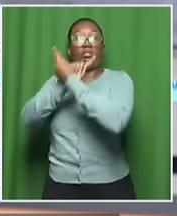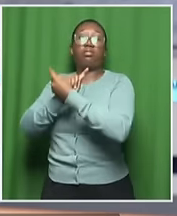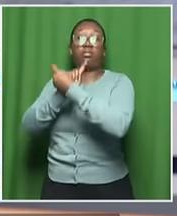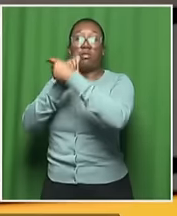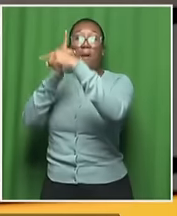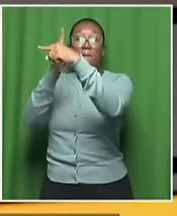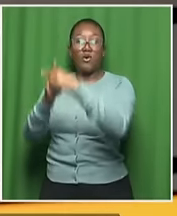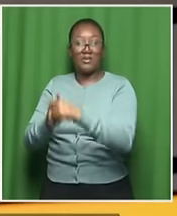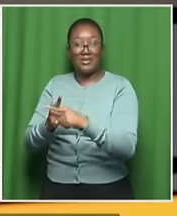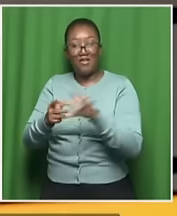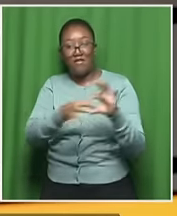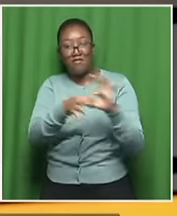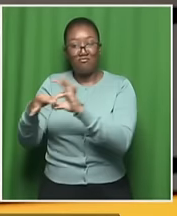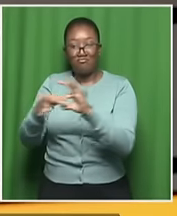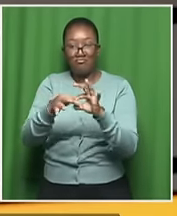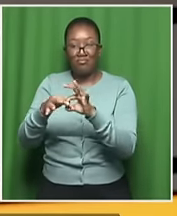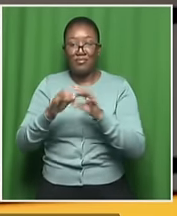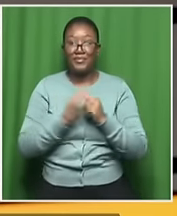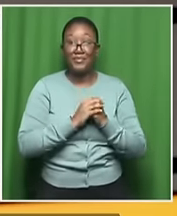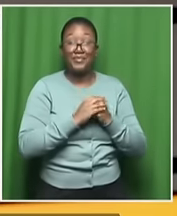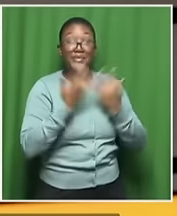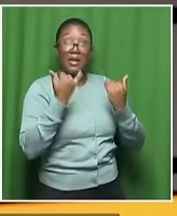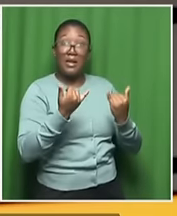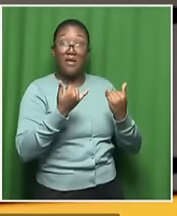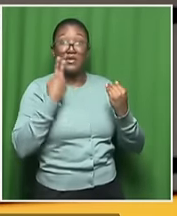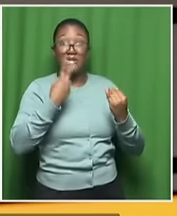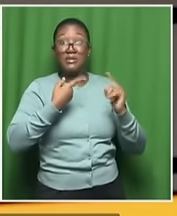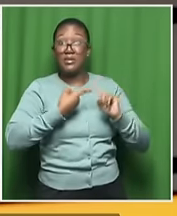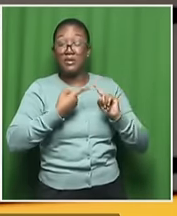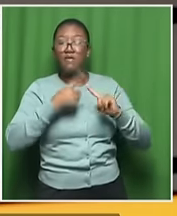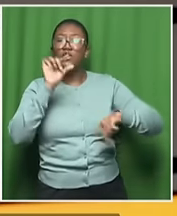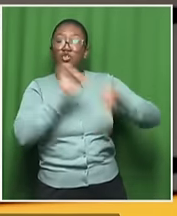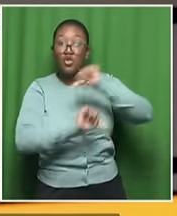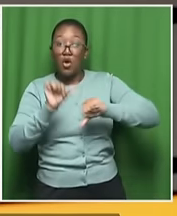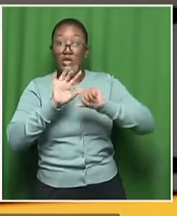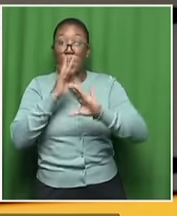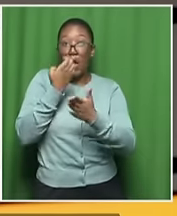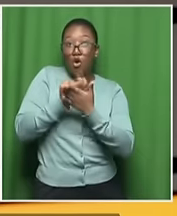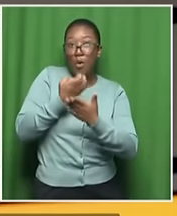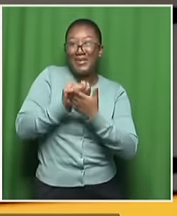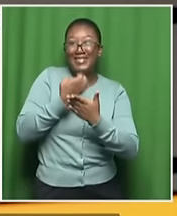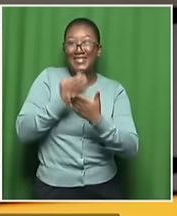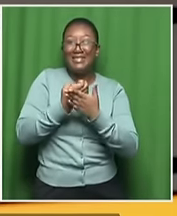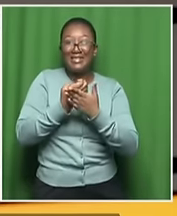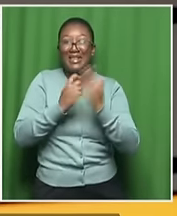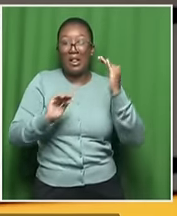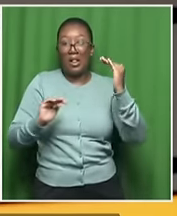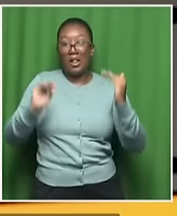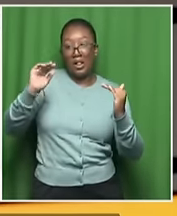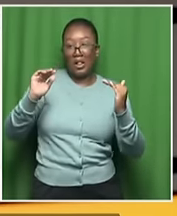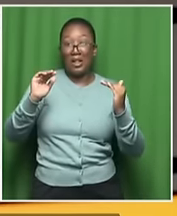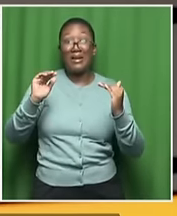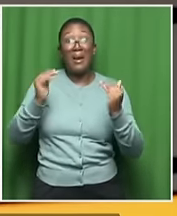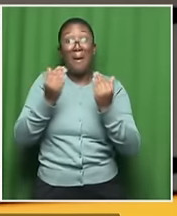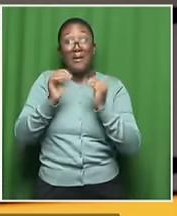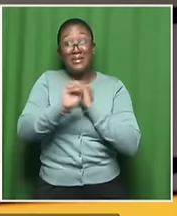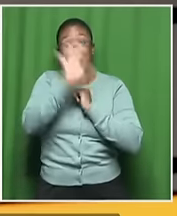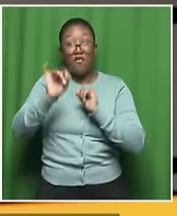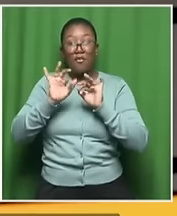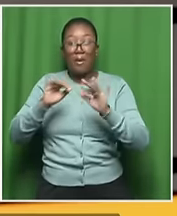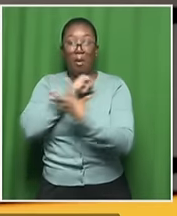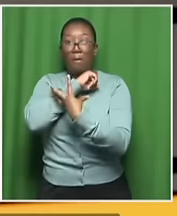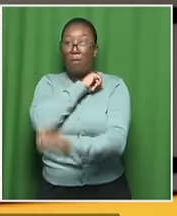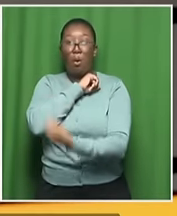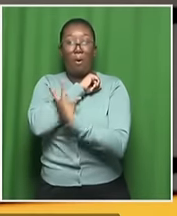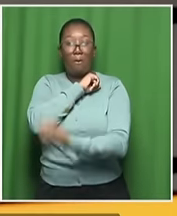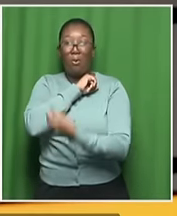regard? Well, firstly, you must look at the socioeconomic situation in South Africa. People are poor. But that